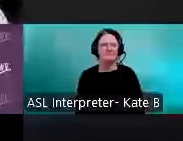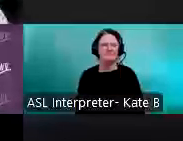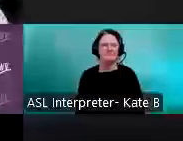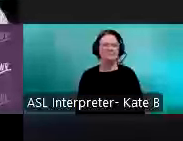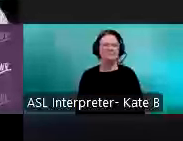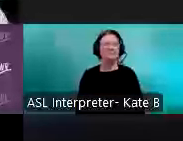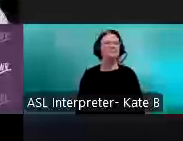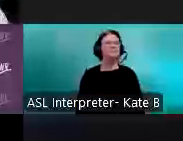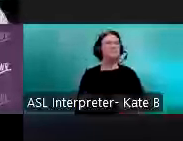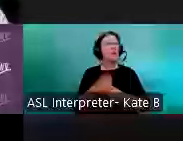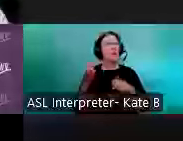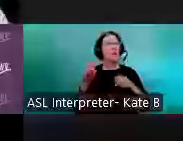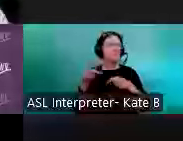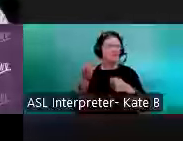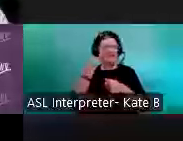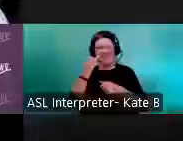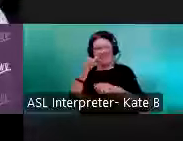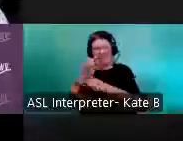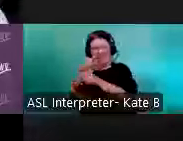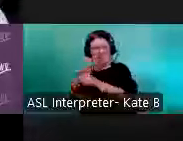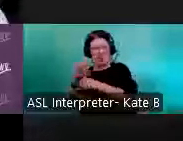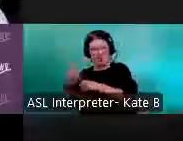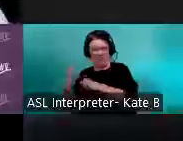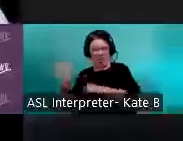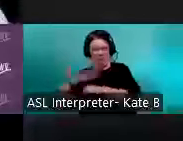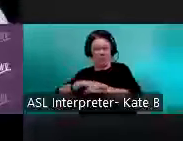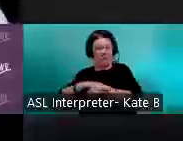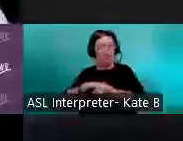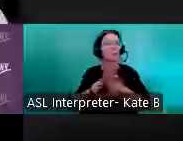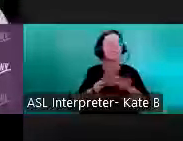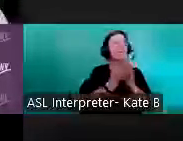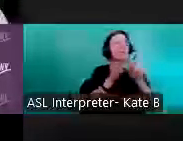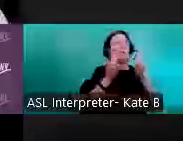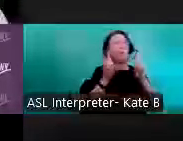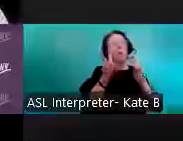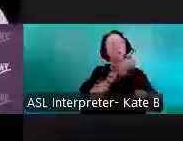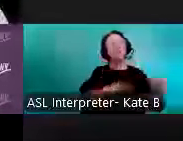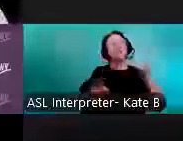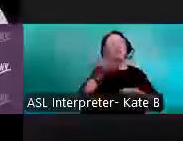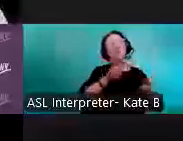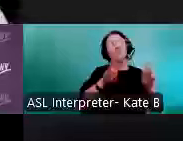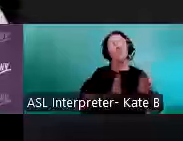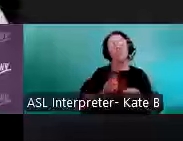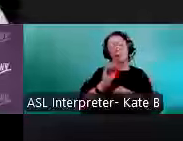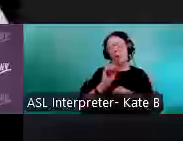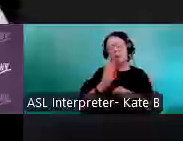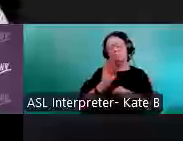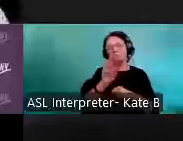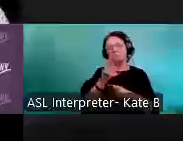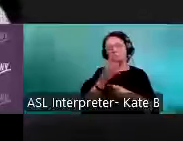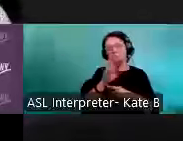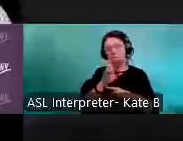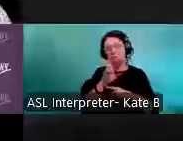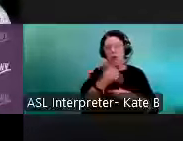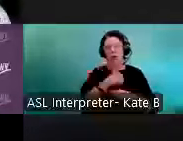Also, another opportunity on election day, and actually beyond election day, is to be an election observer. So one of the things that the League of